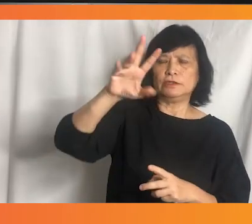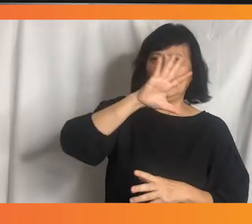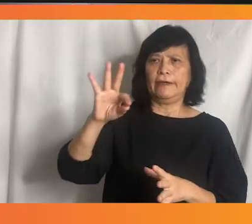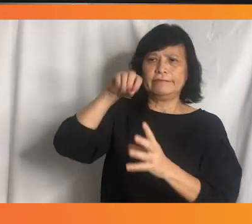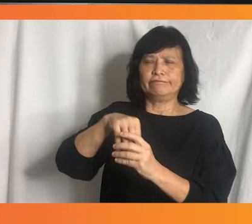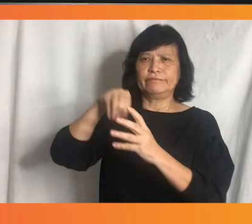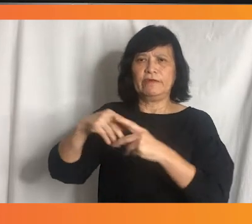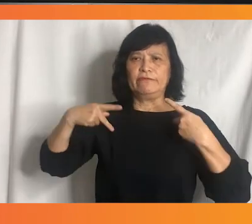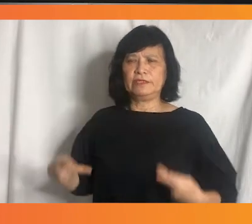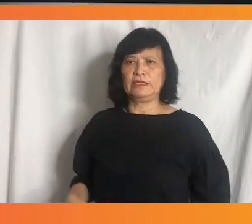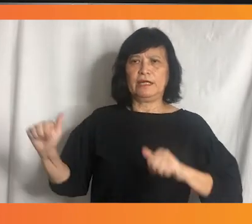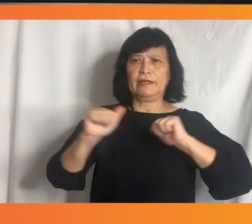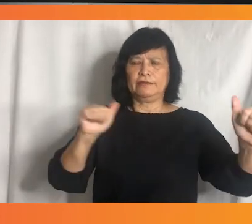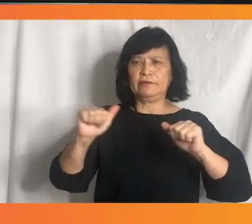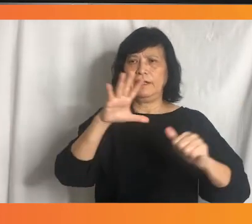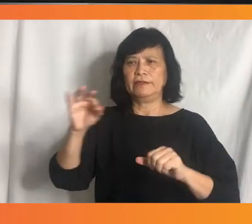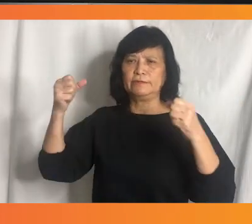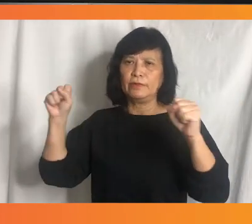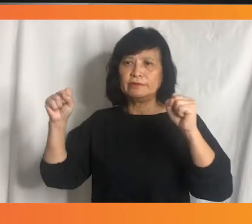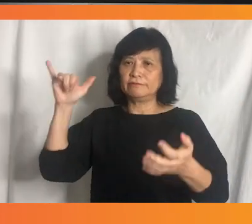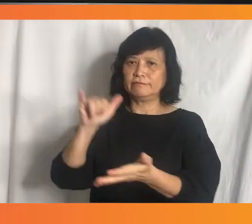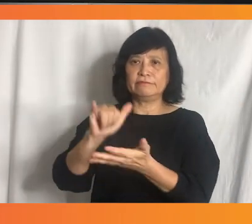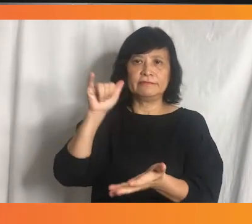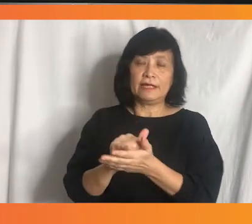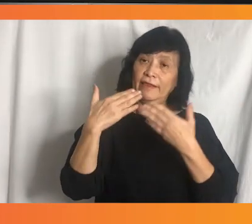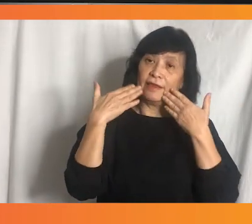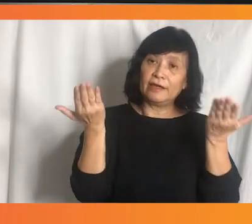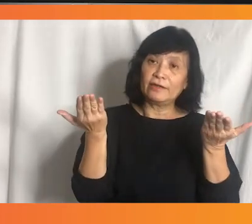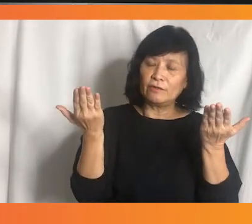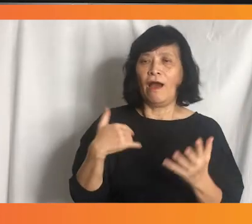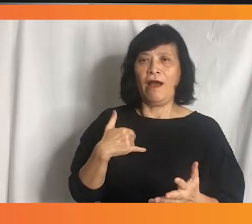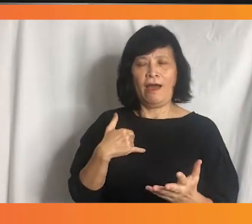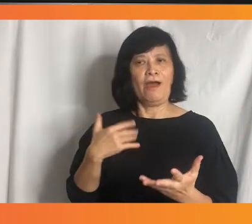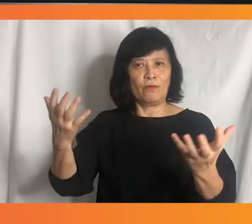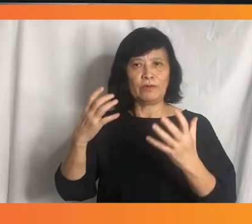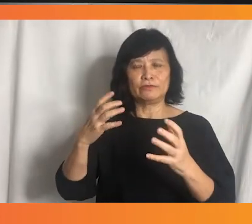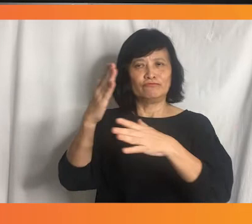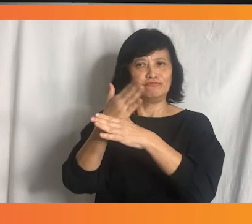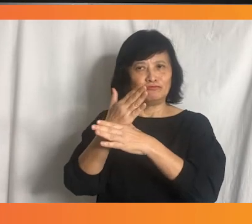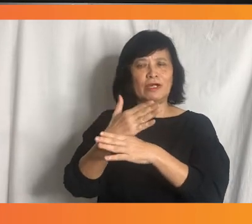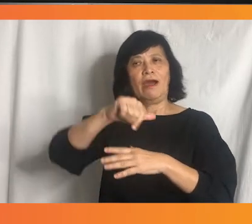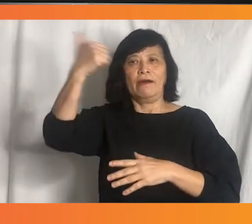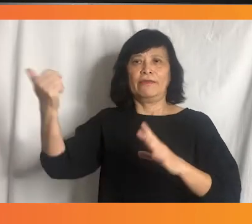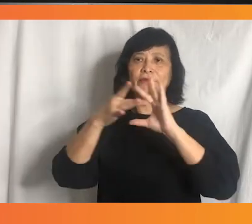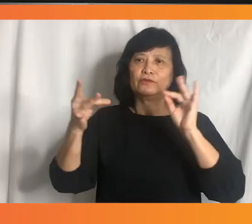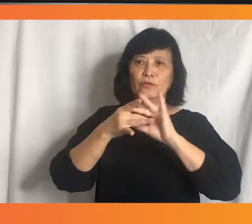activity and sports. Yeah, with that, thank you very much, and we look forward to sharing other stories in the future.